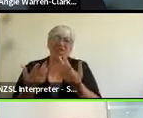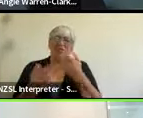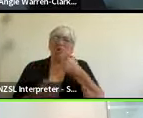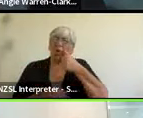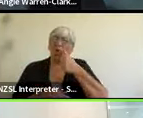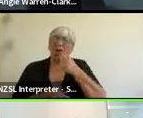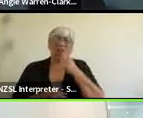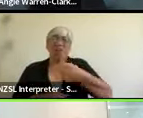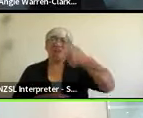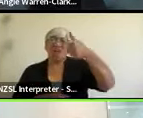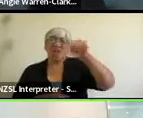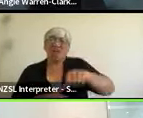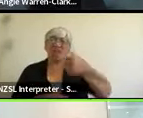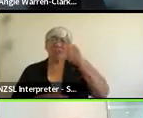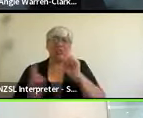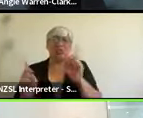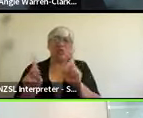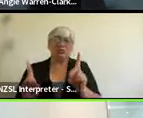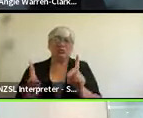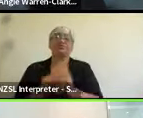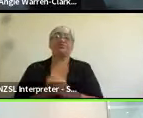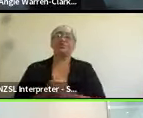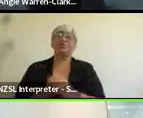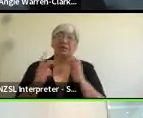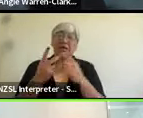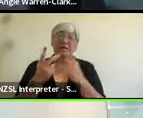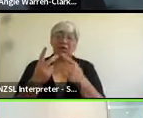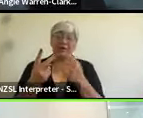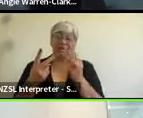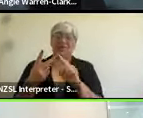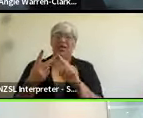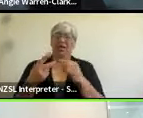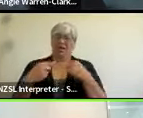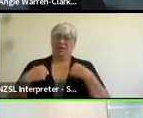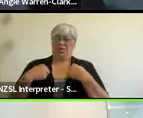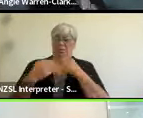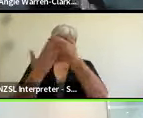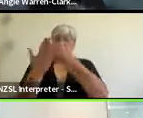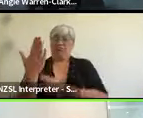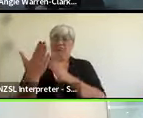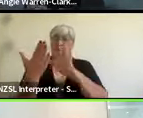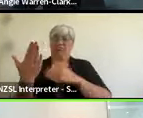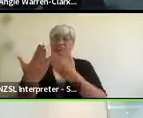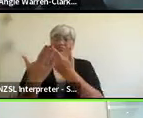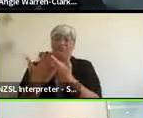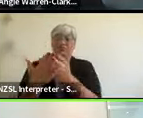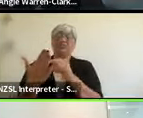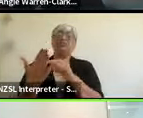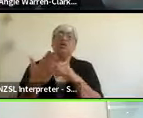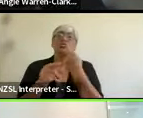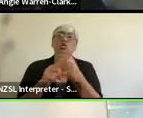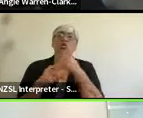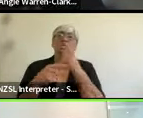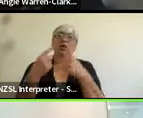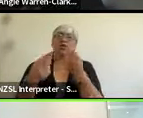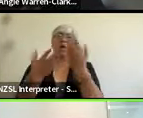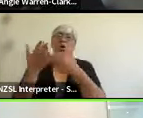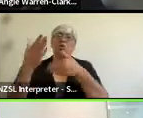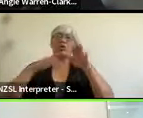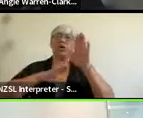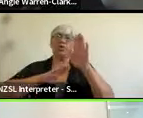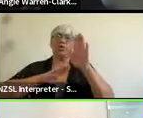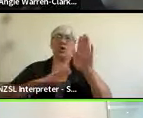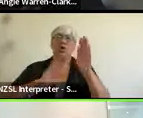is. Another thing is that I submitted on the Aotearoa